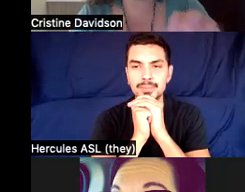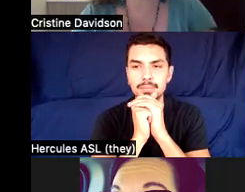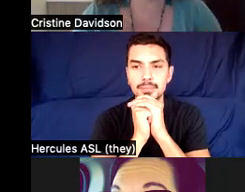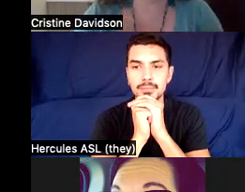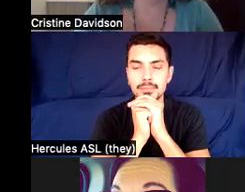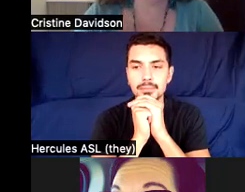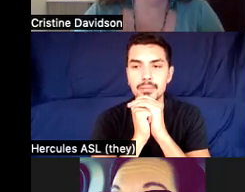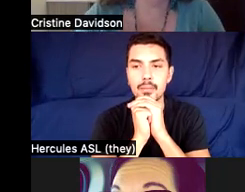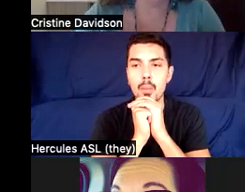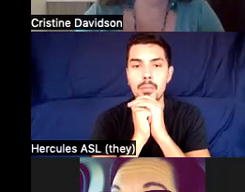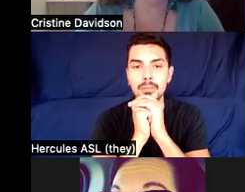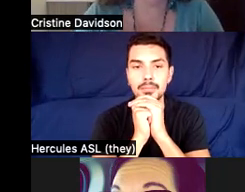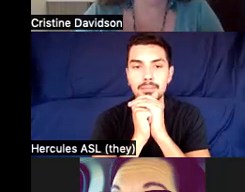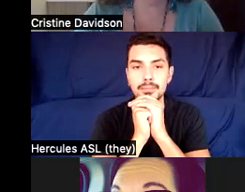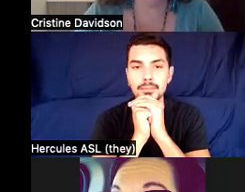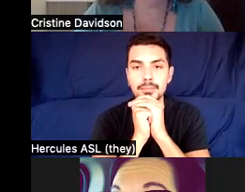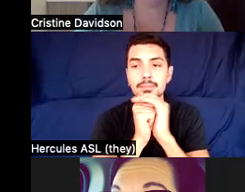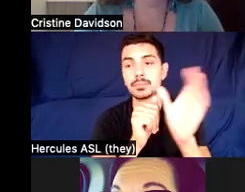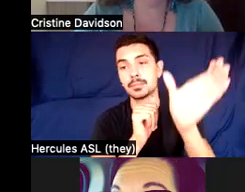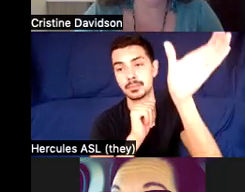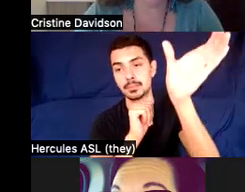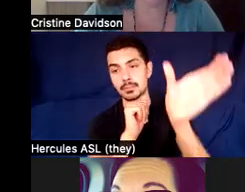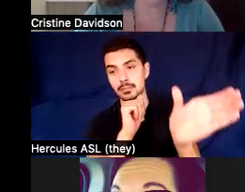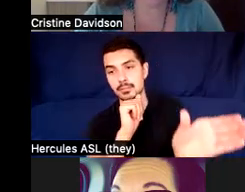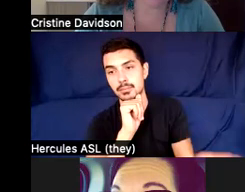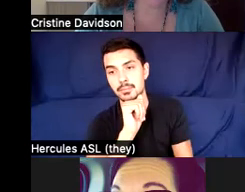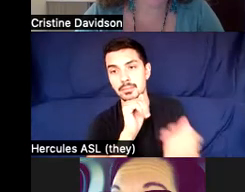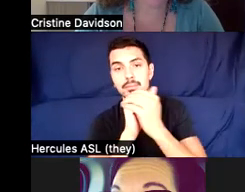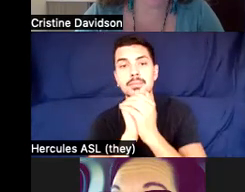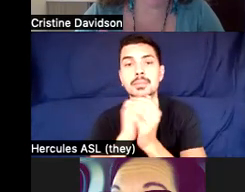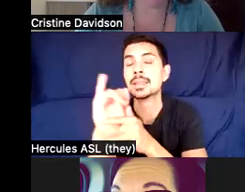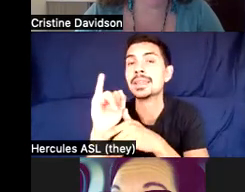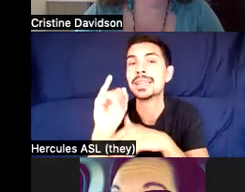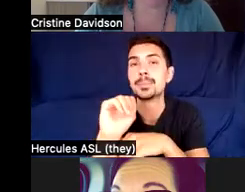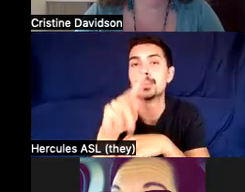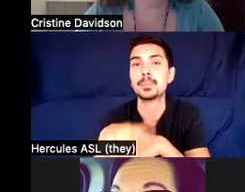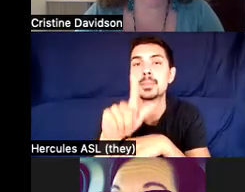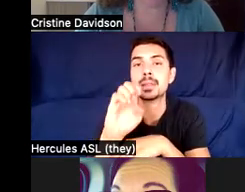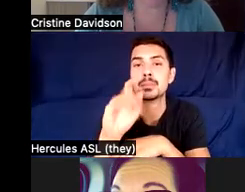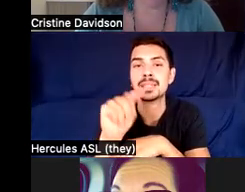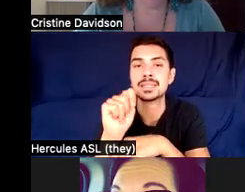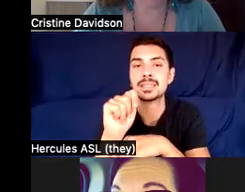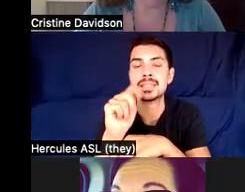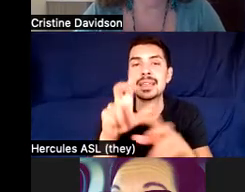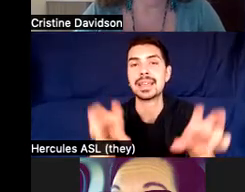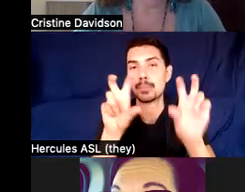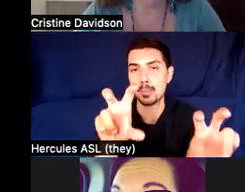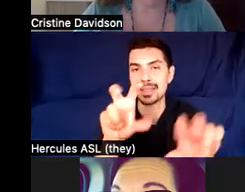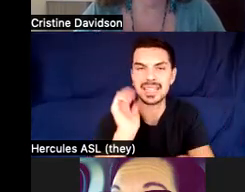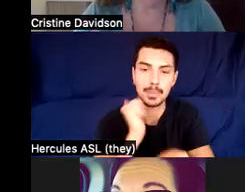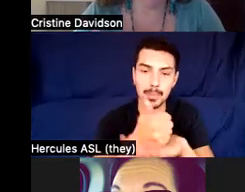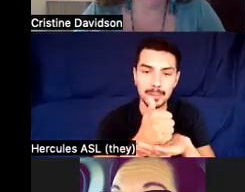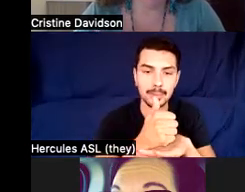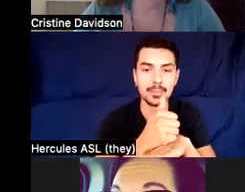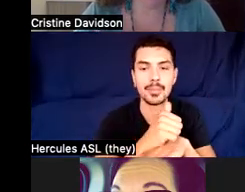Okay. So then, that implementation and that reflecting and adapting.